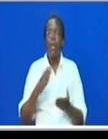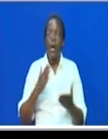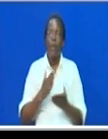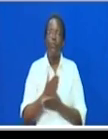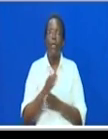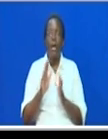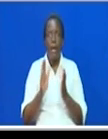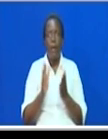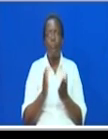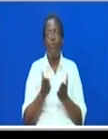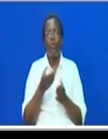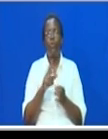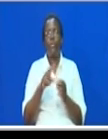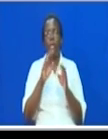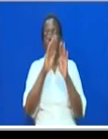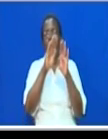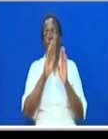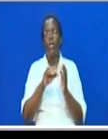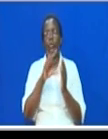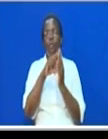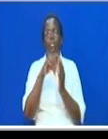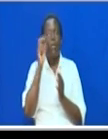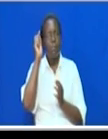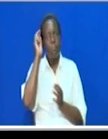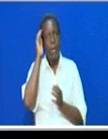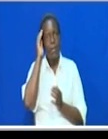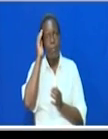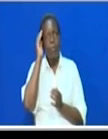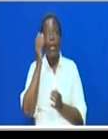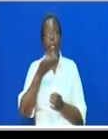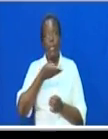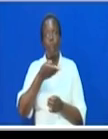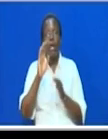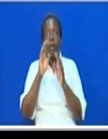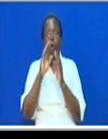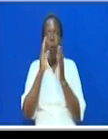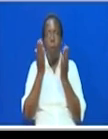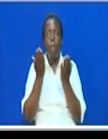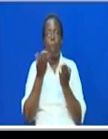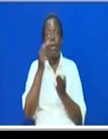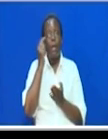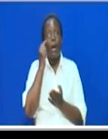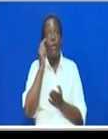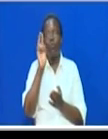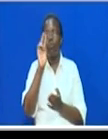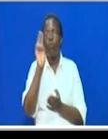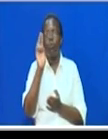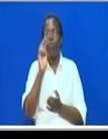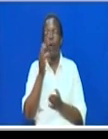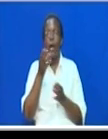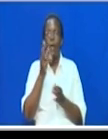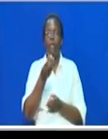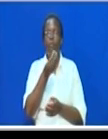having those keywords in mind, it gives you the open eyes to look at the